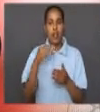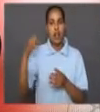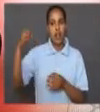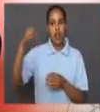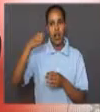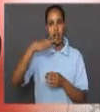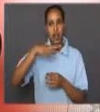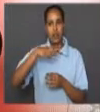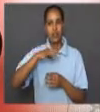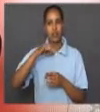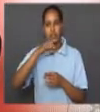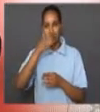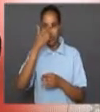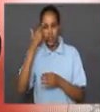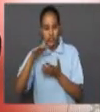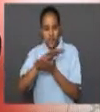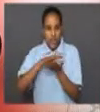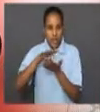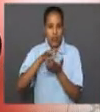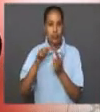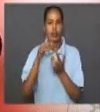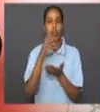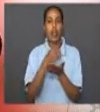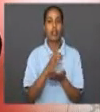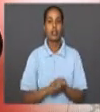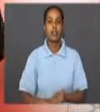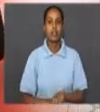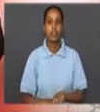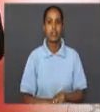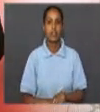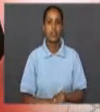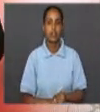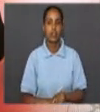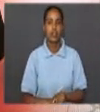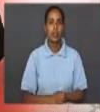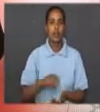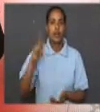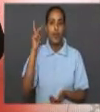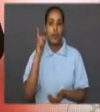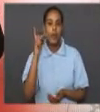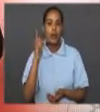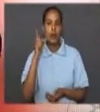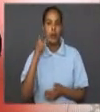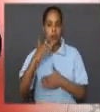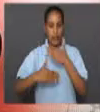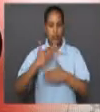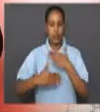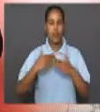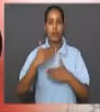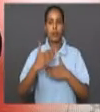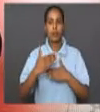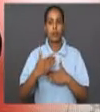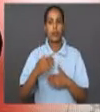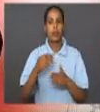and shatter-resistant alternative to glass. The polymerization process